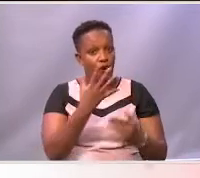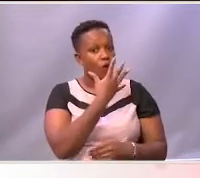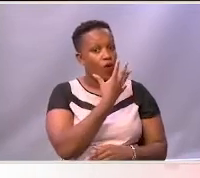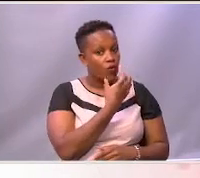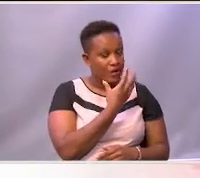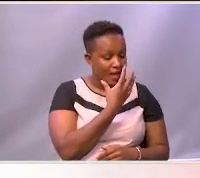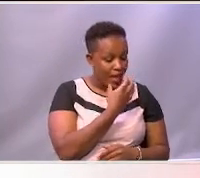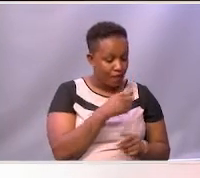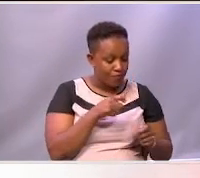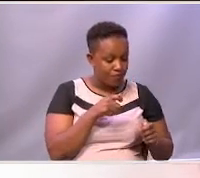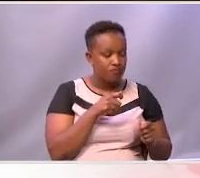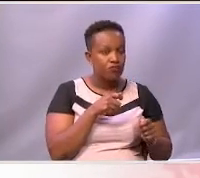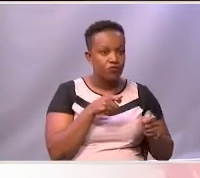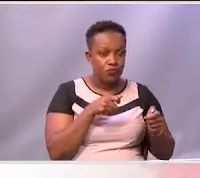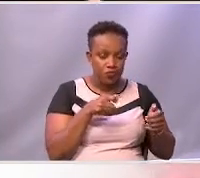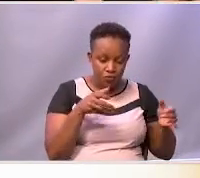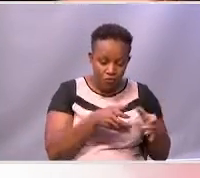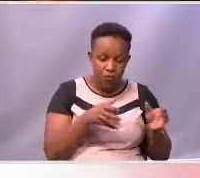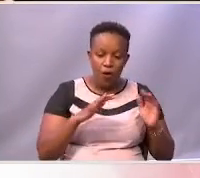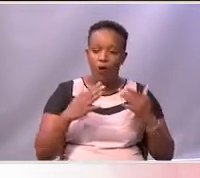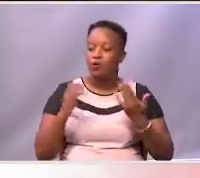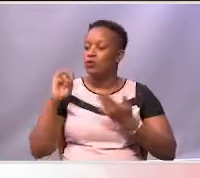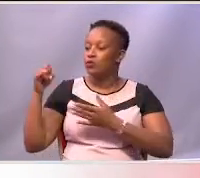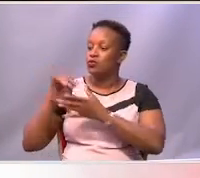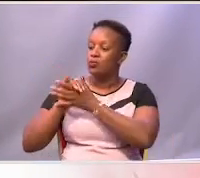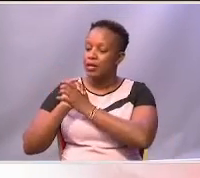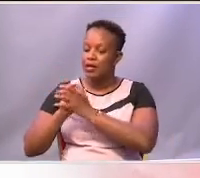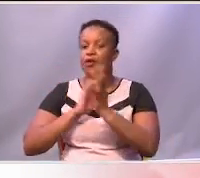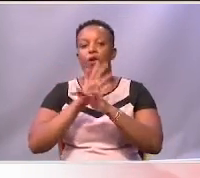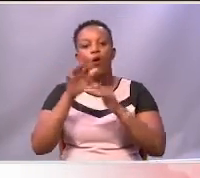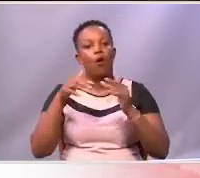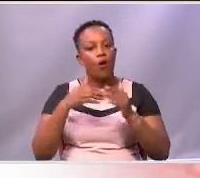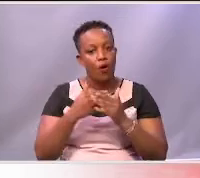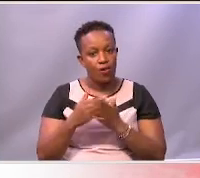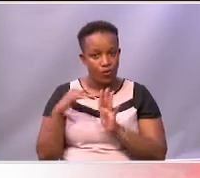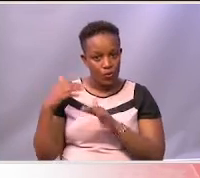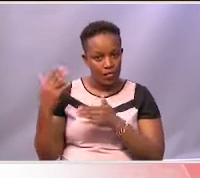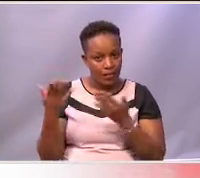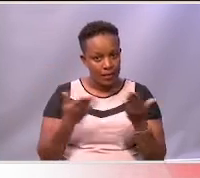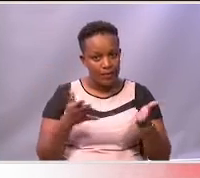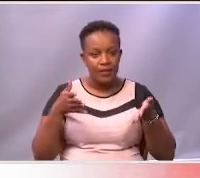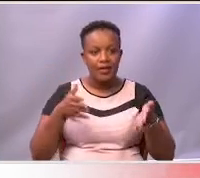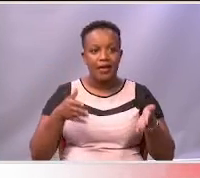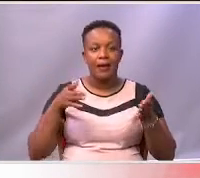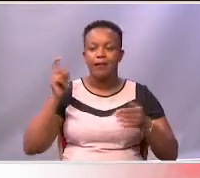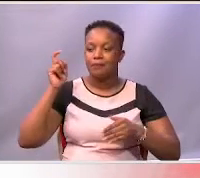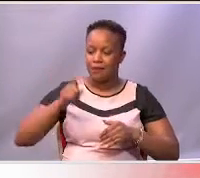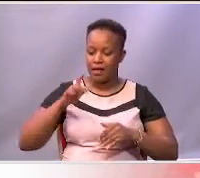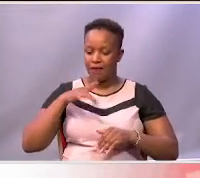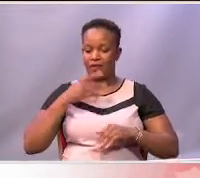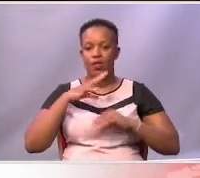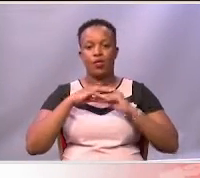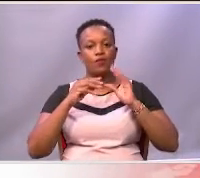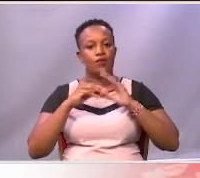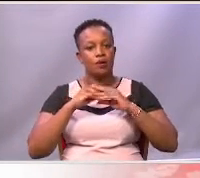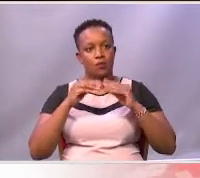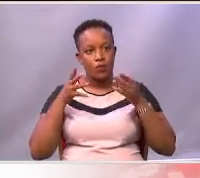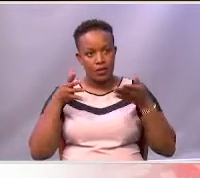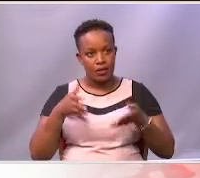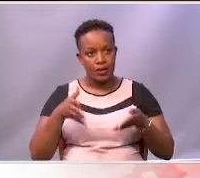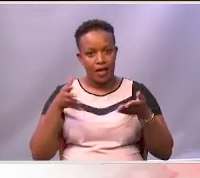ODM, whether you are Jubilee, whether you are welcome here. And you need to feel comfortable here